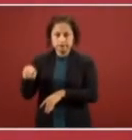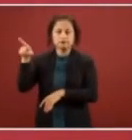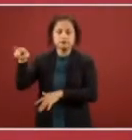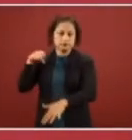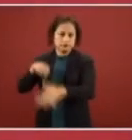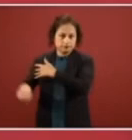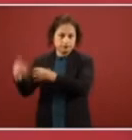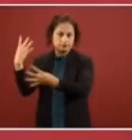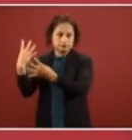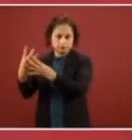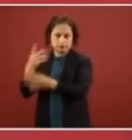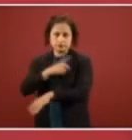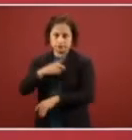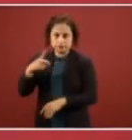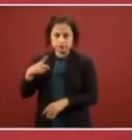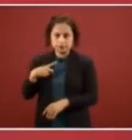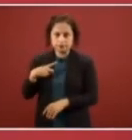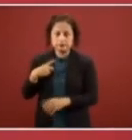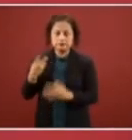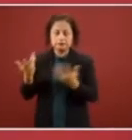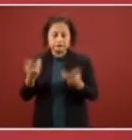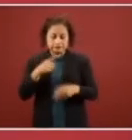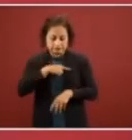estaríamos we would be